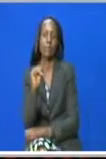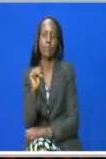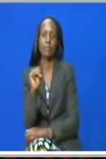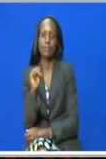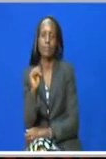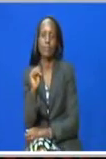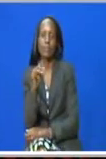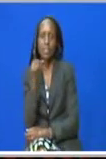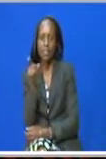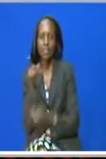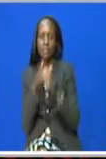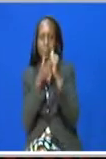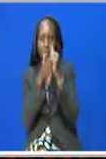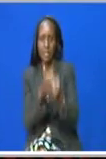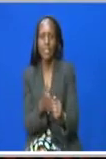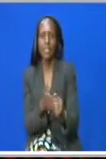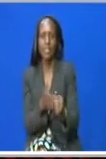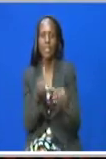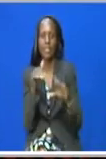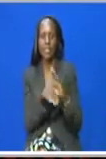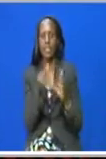is what is going to guide us in our lesson.